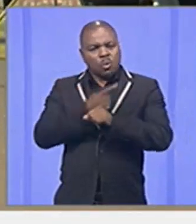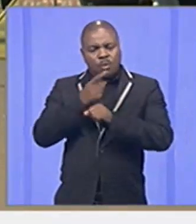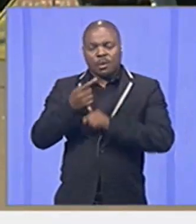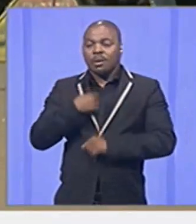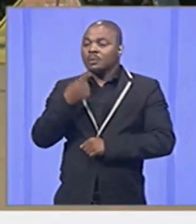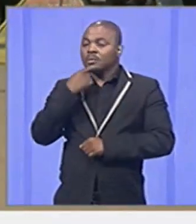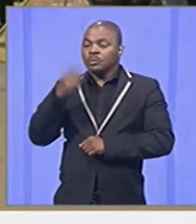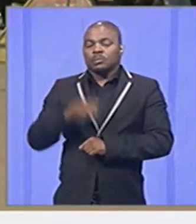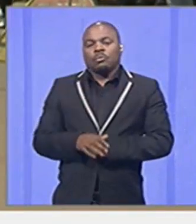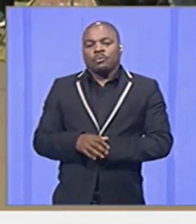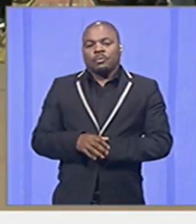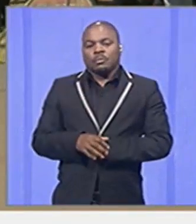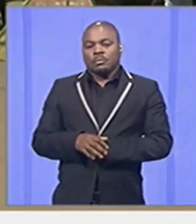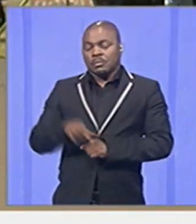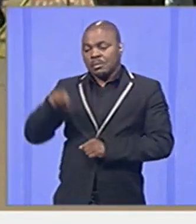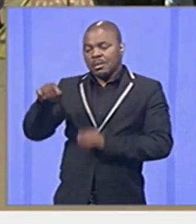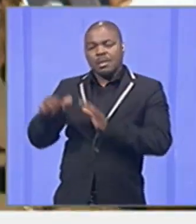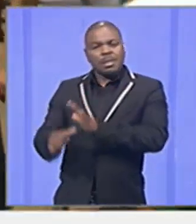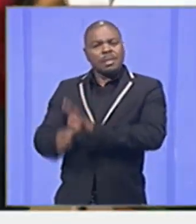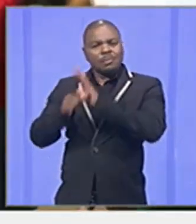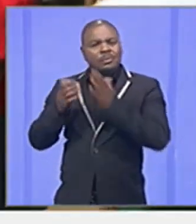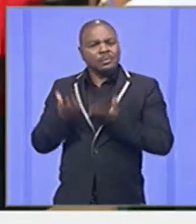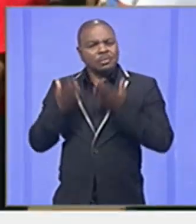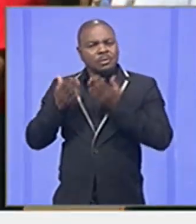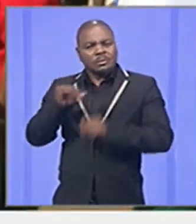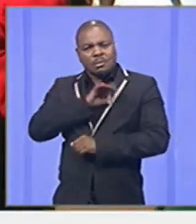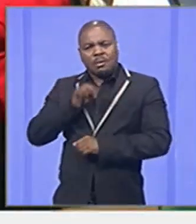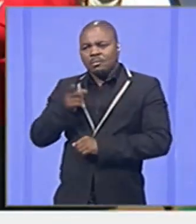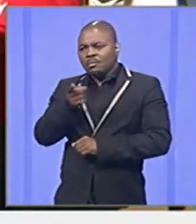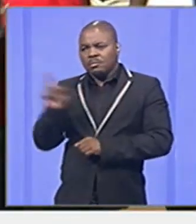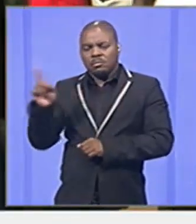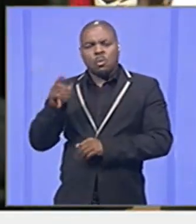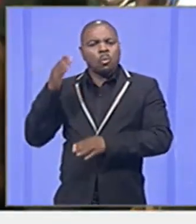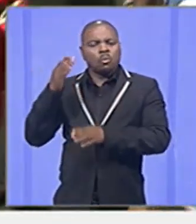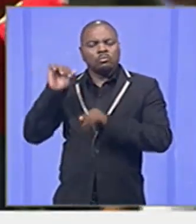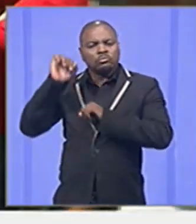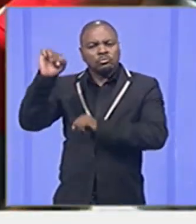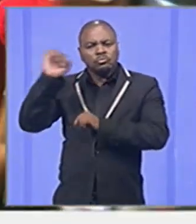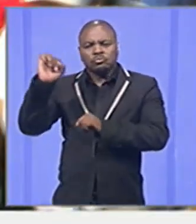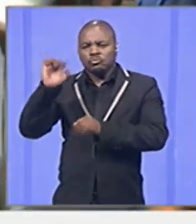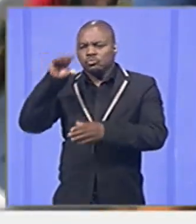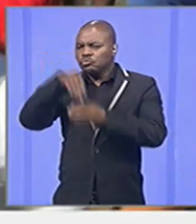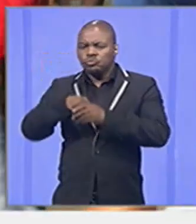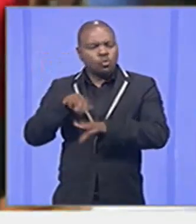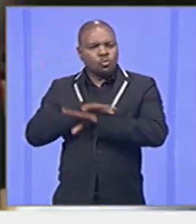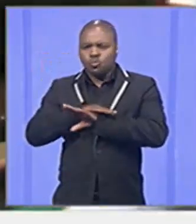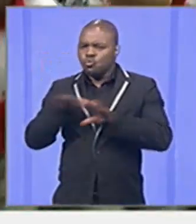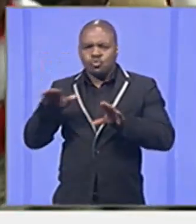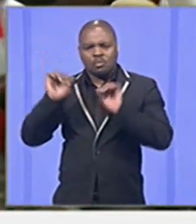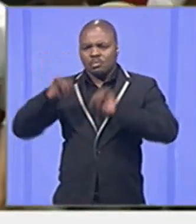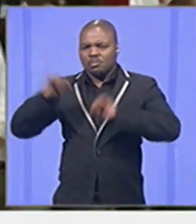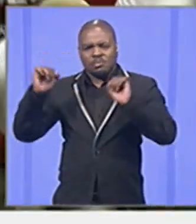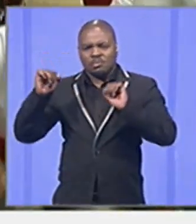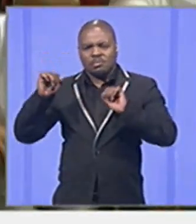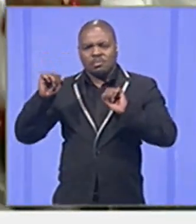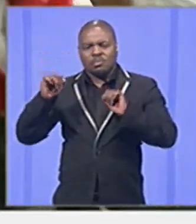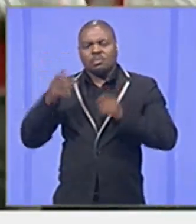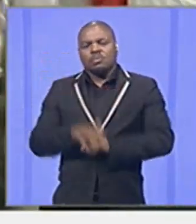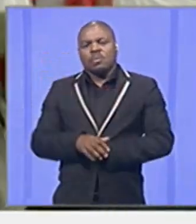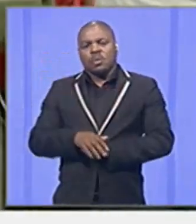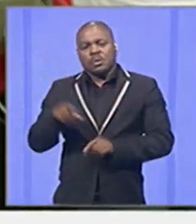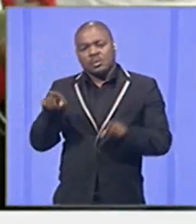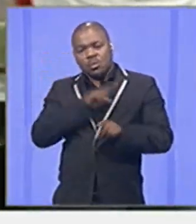that essential services workers are prohibited from engaging in disruptive industrial